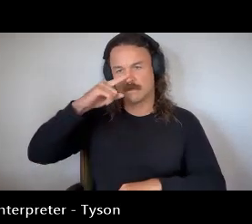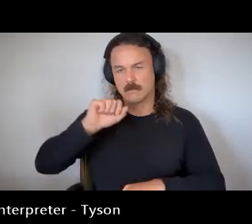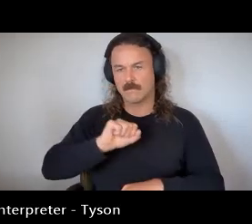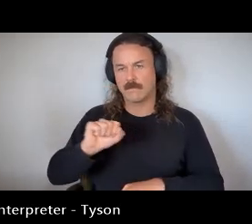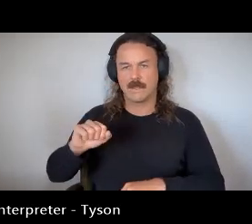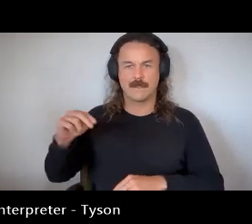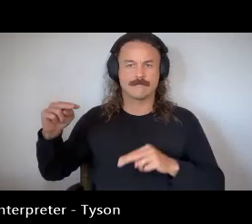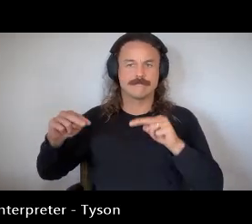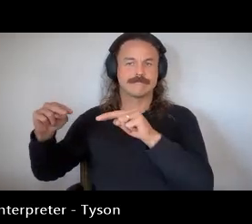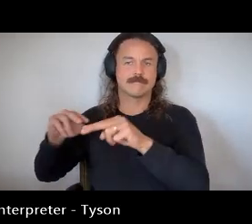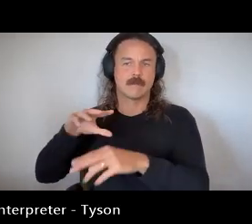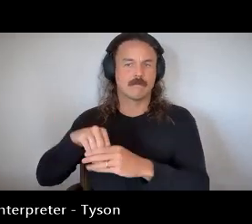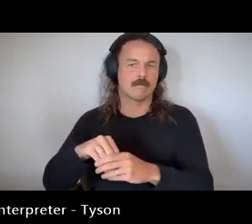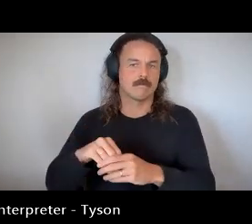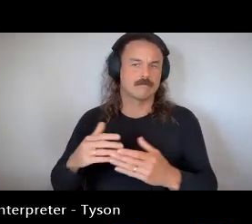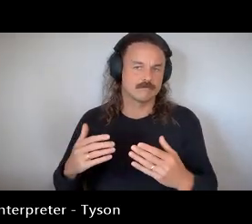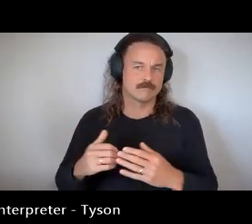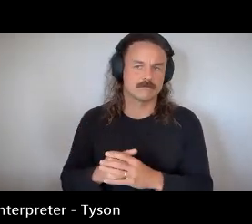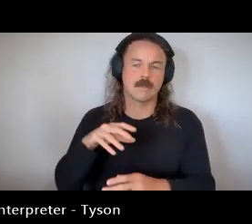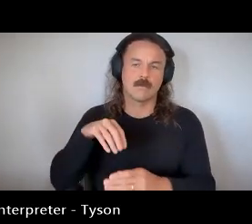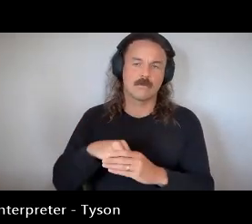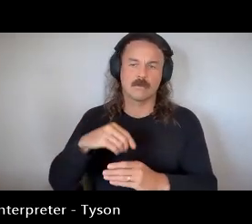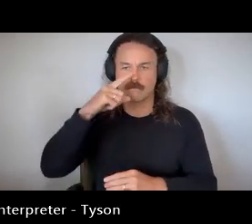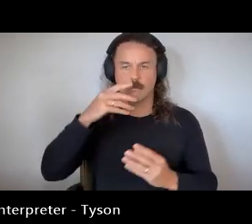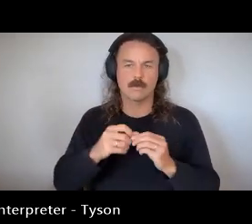that we spoke to as our part of the research.